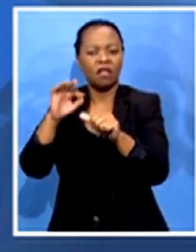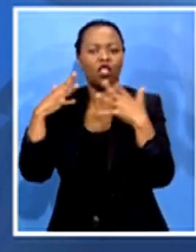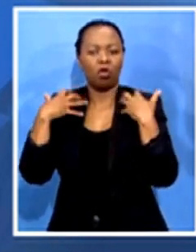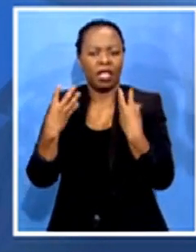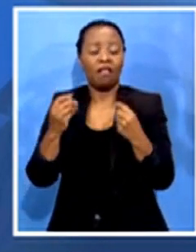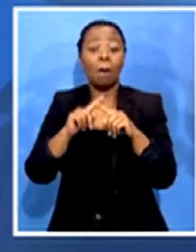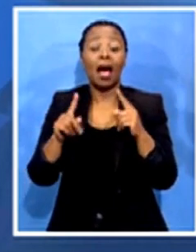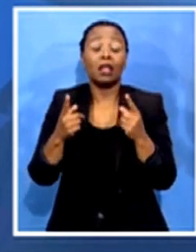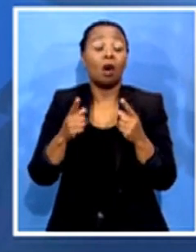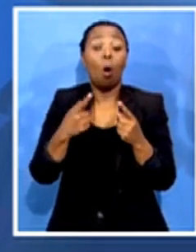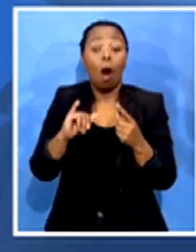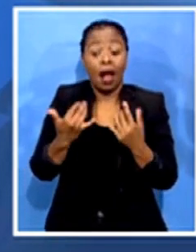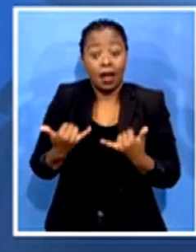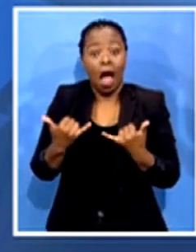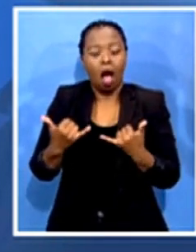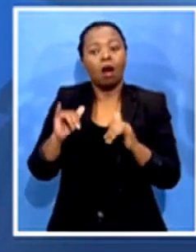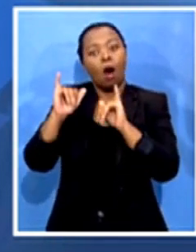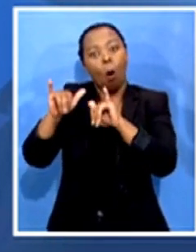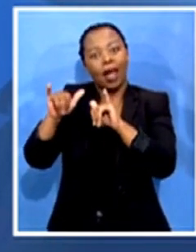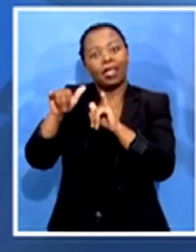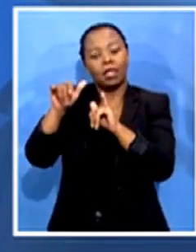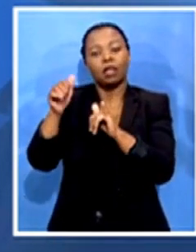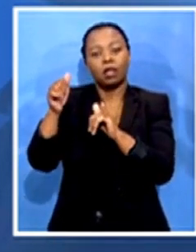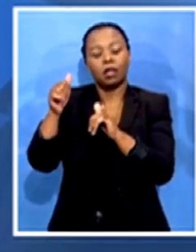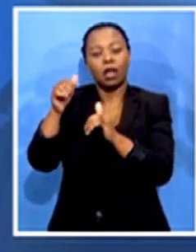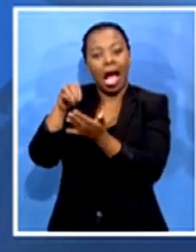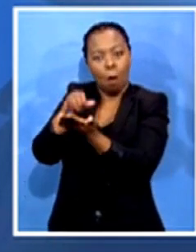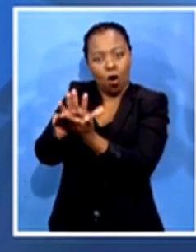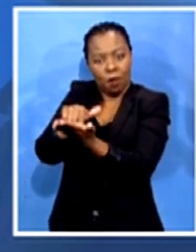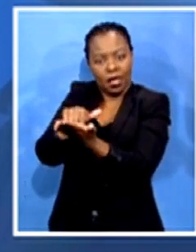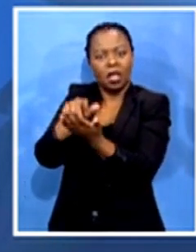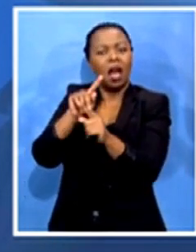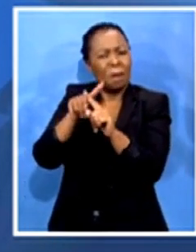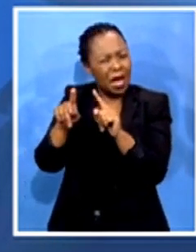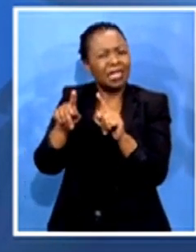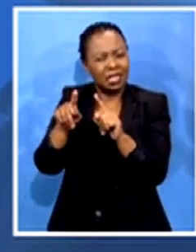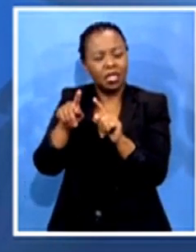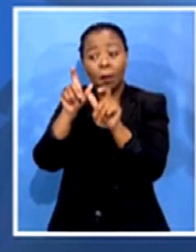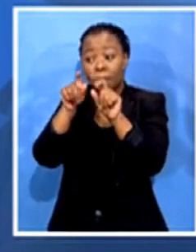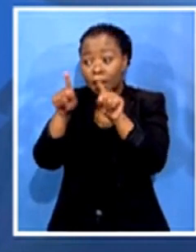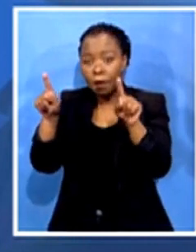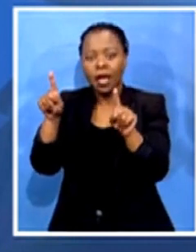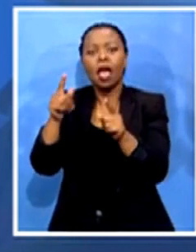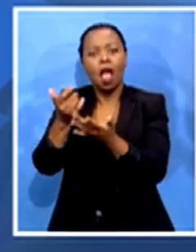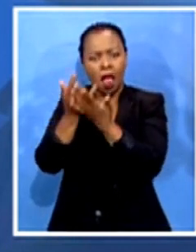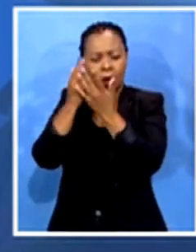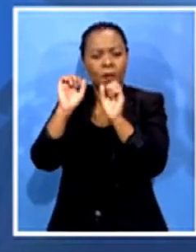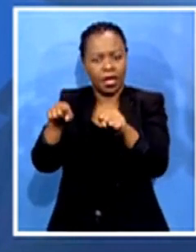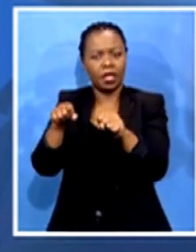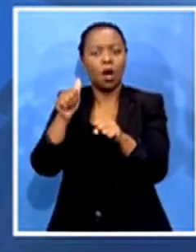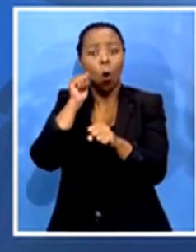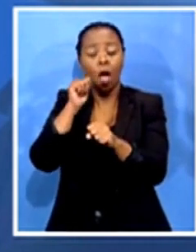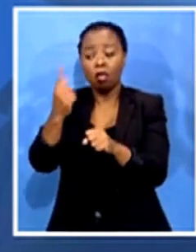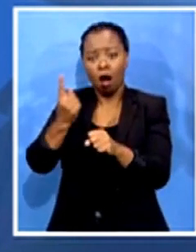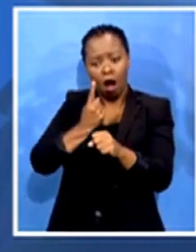the appointment. But it helps once the client, by the time they come to us, they should have gone to their doctor in